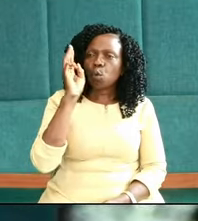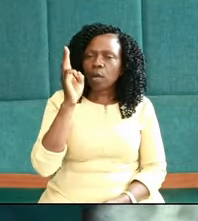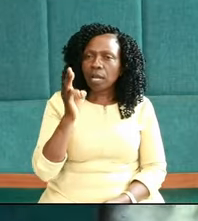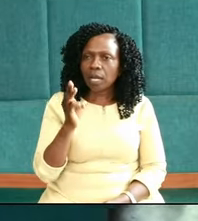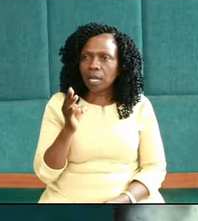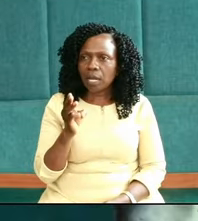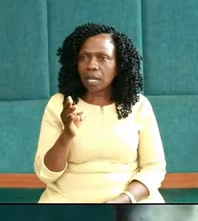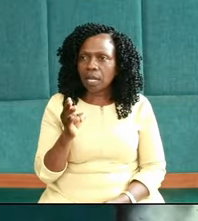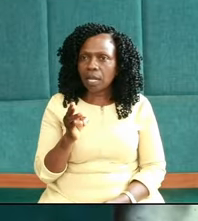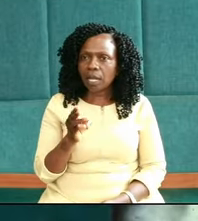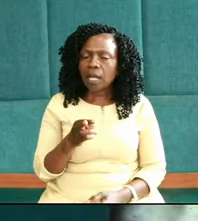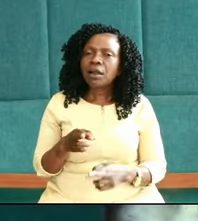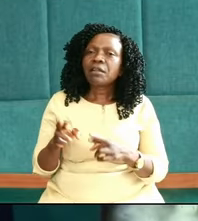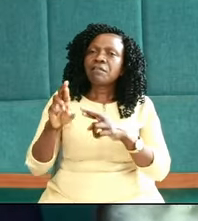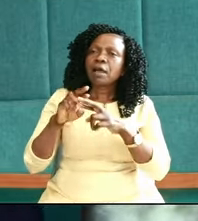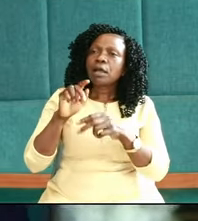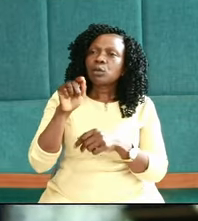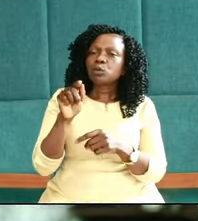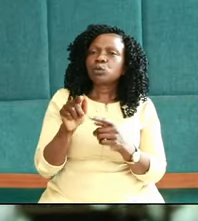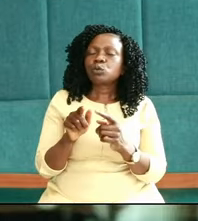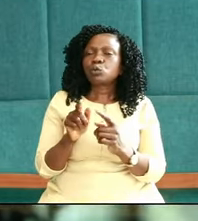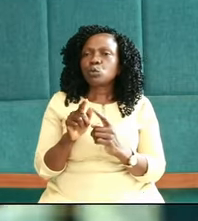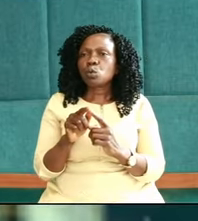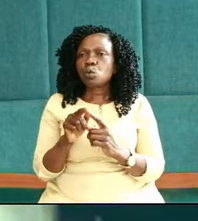refer you to song